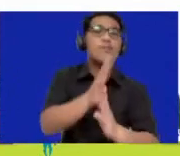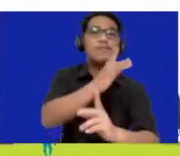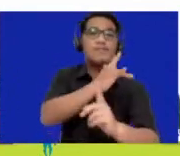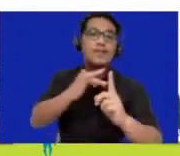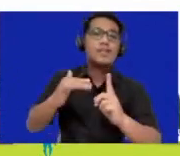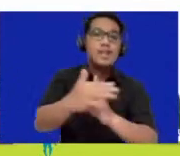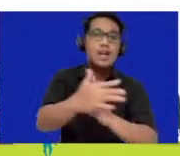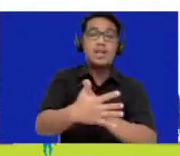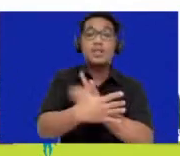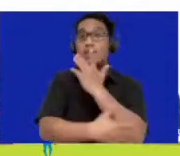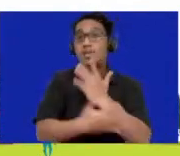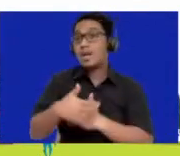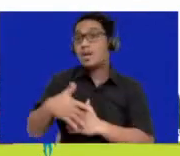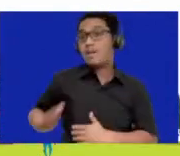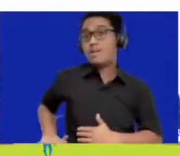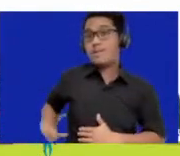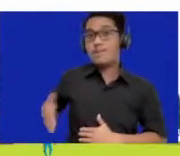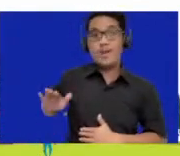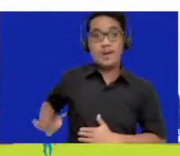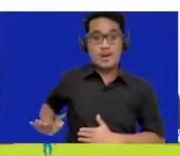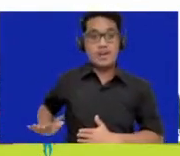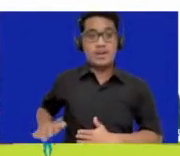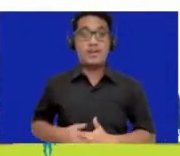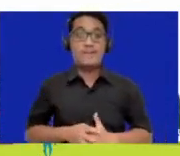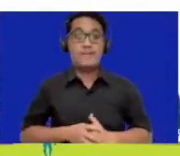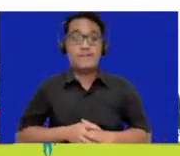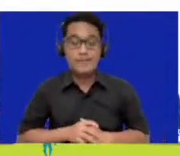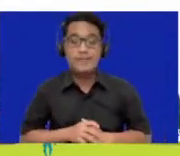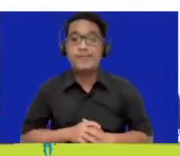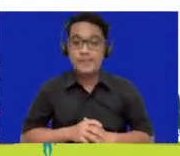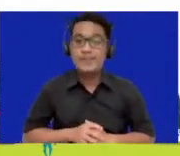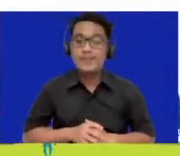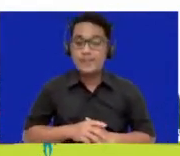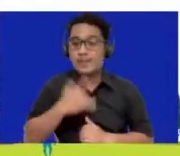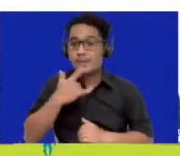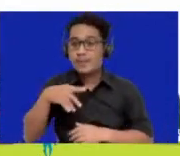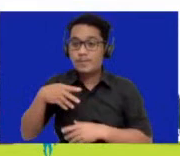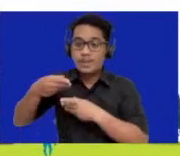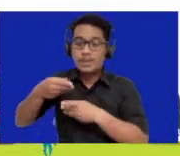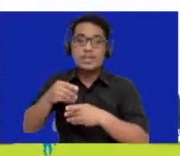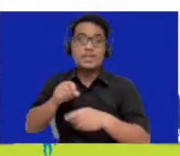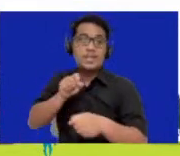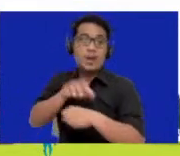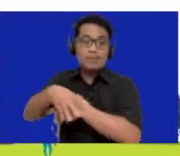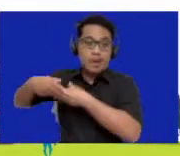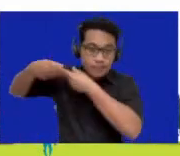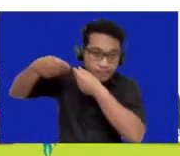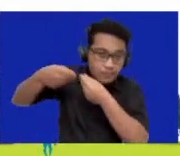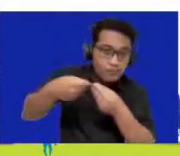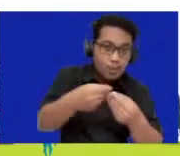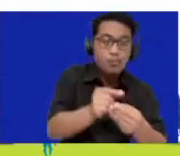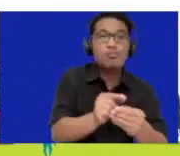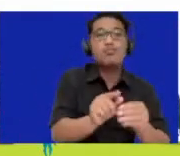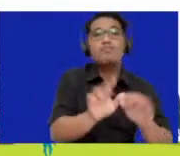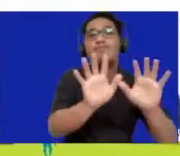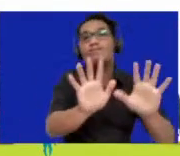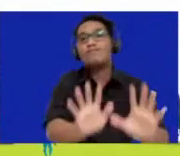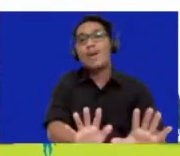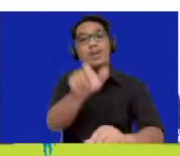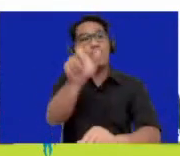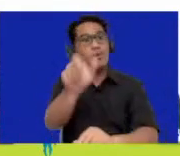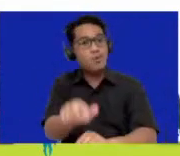adversely affecting a large number of people and their assets. However, during the past 20